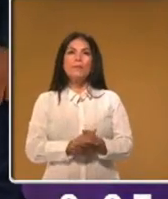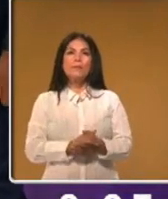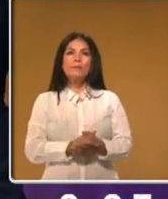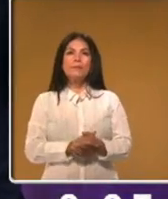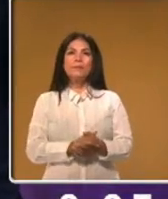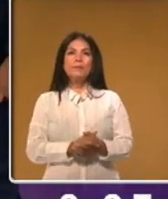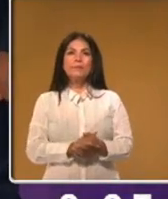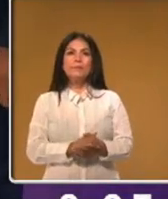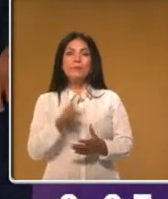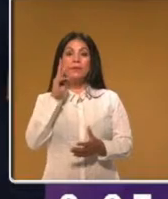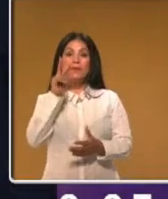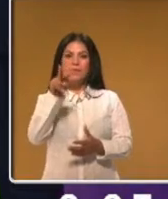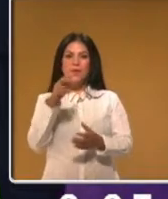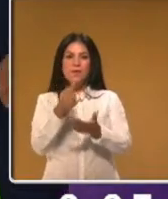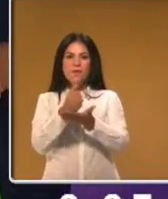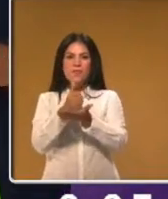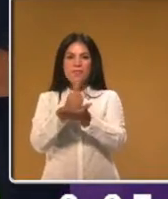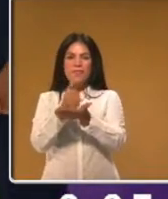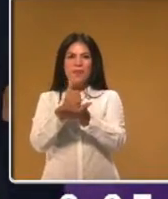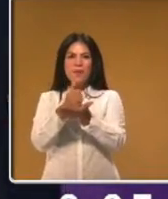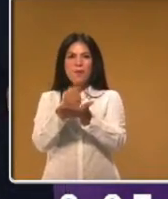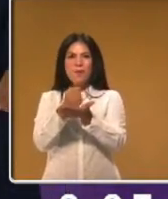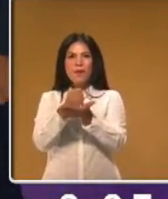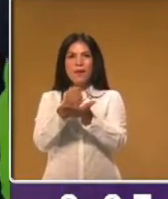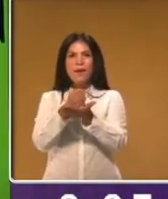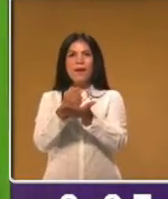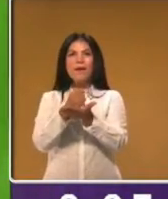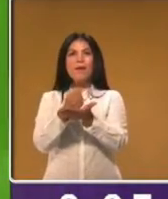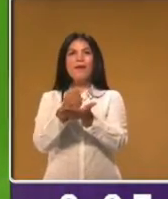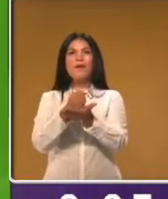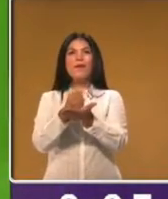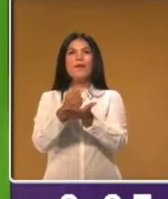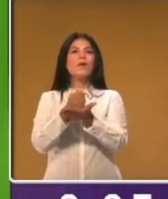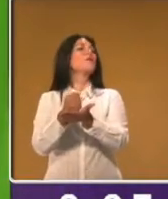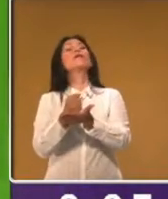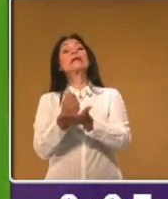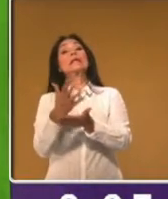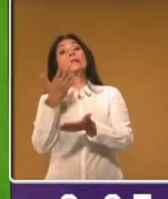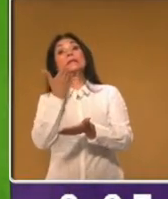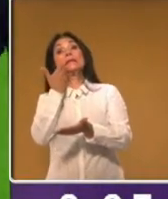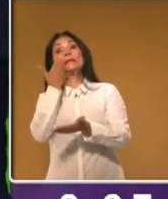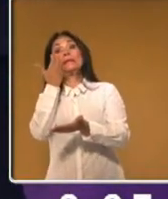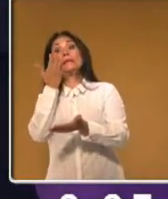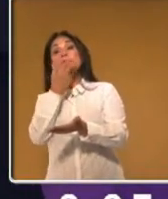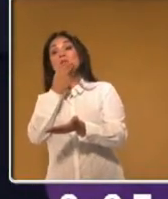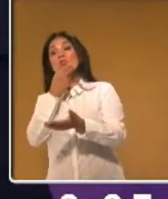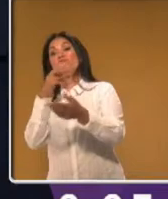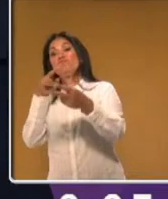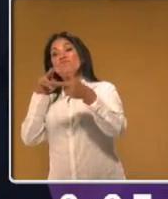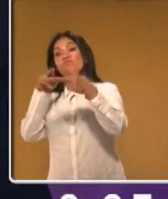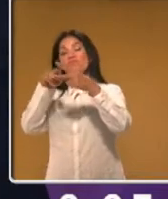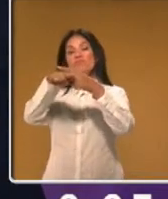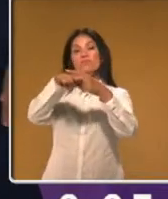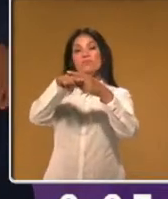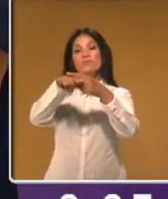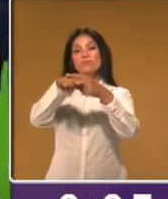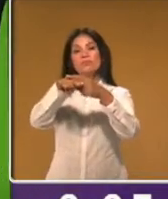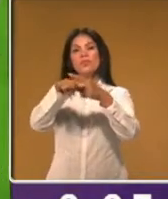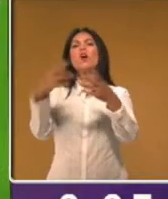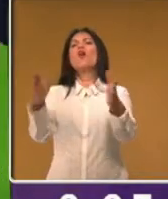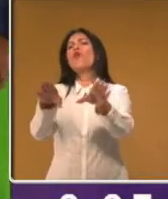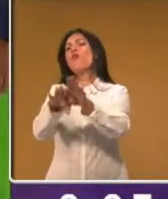Fortnite. Your friend is killed at the Fortnite. Solution, excuse me for that.